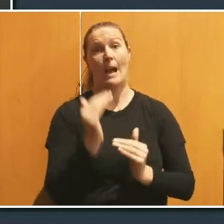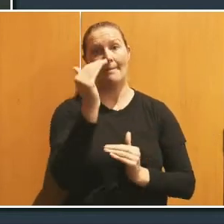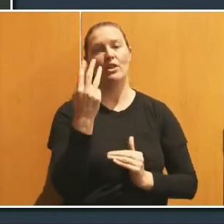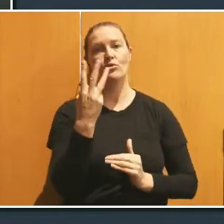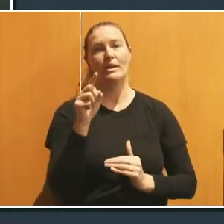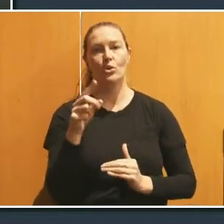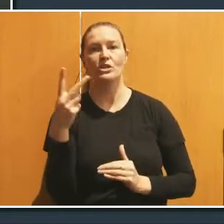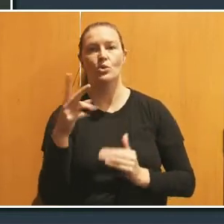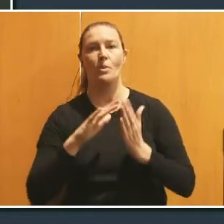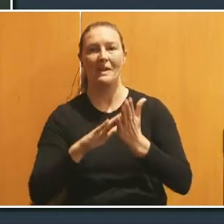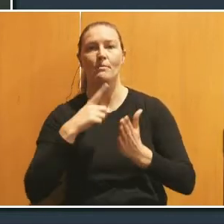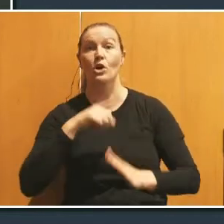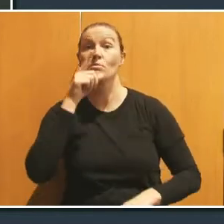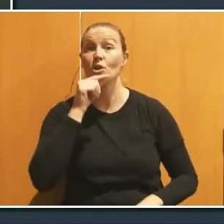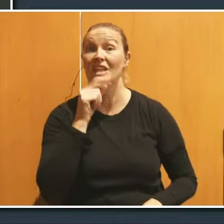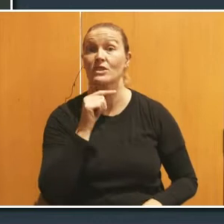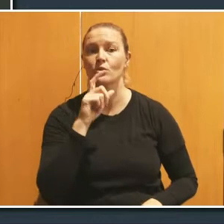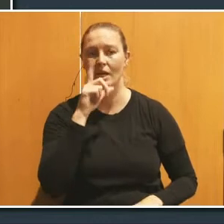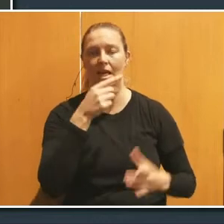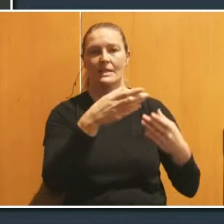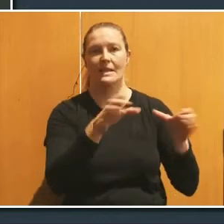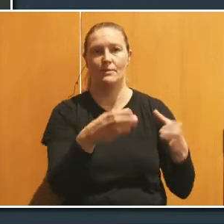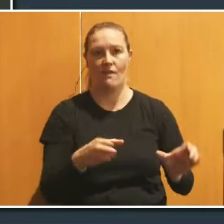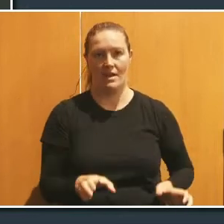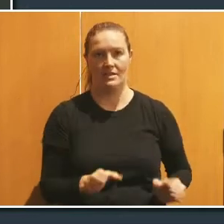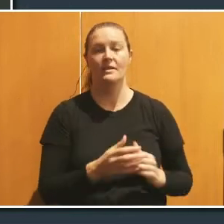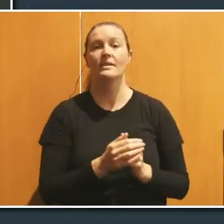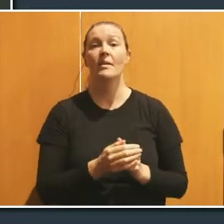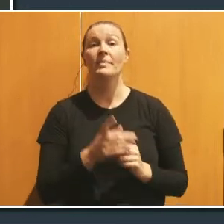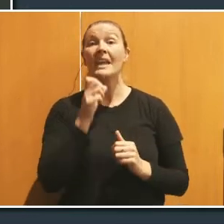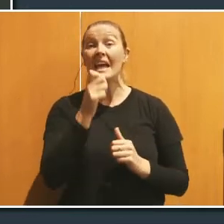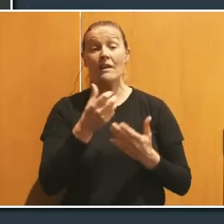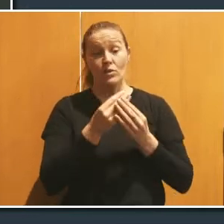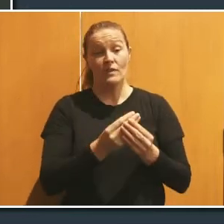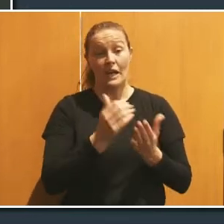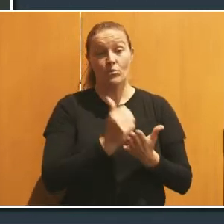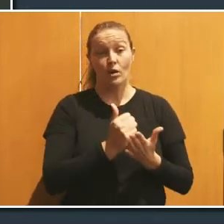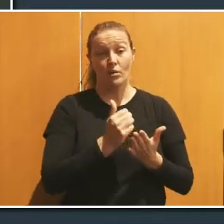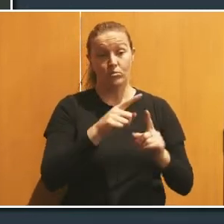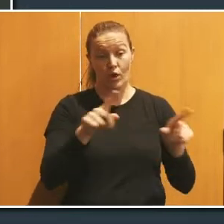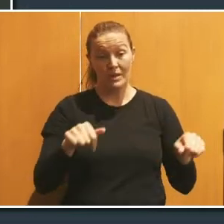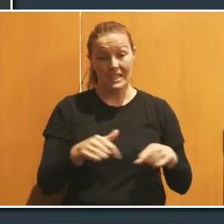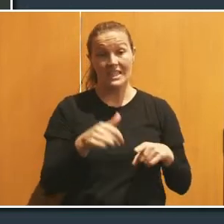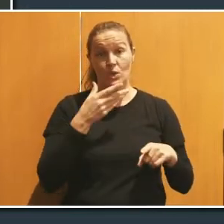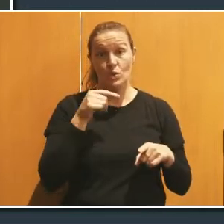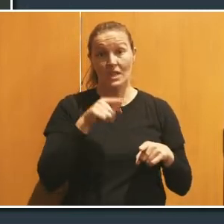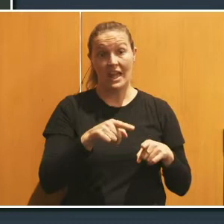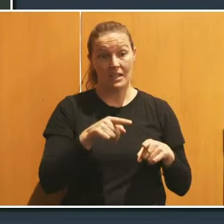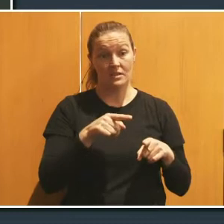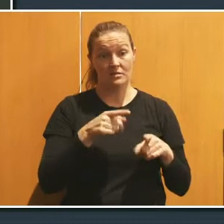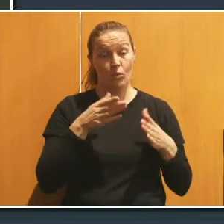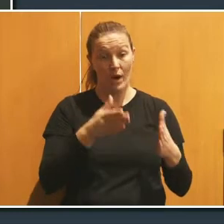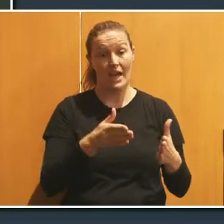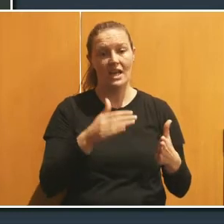So we would like to say, if properties are valued on this basis, then there should be a separate rates